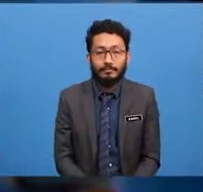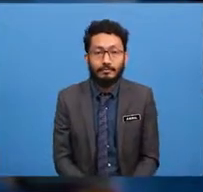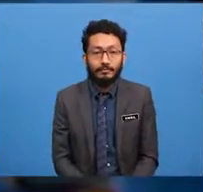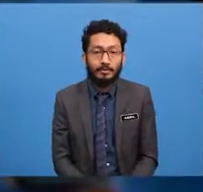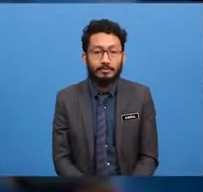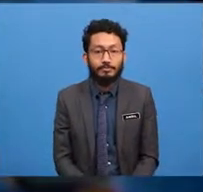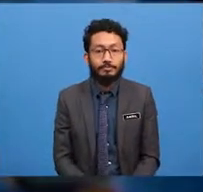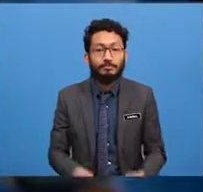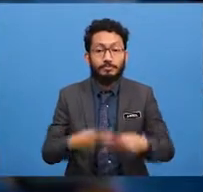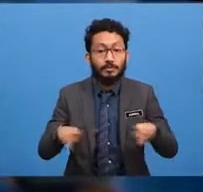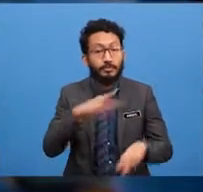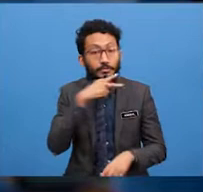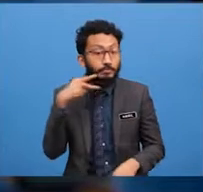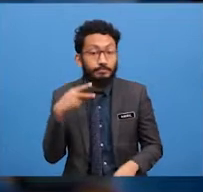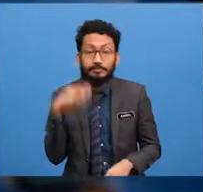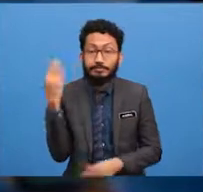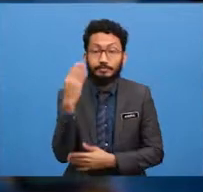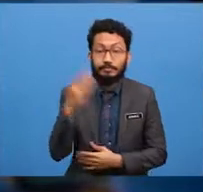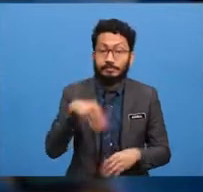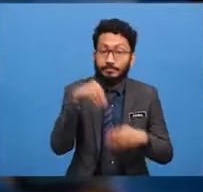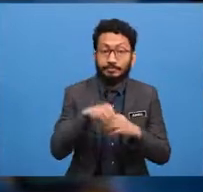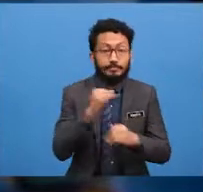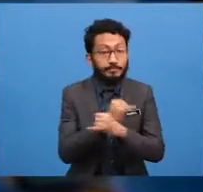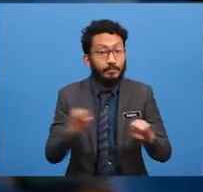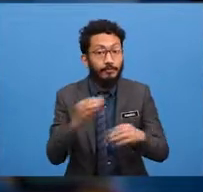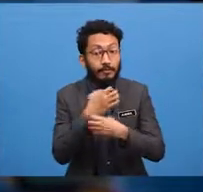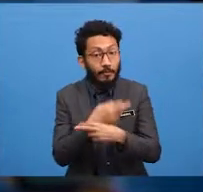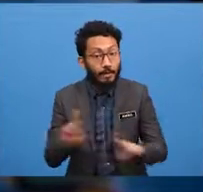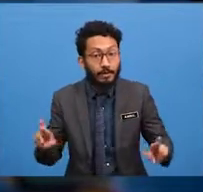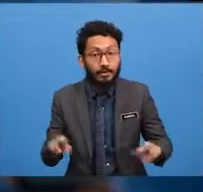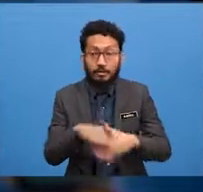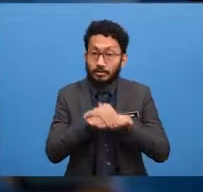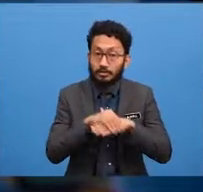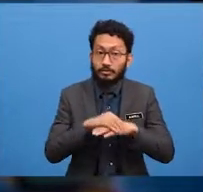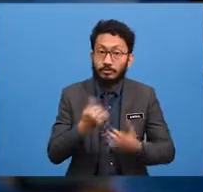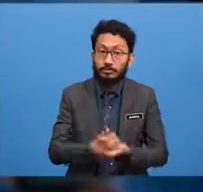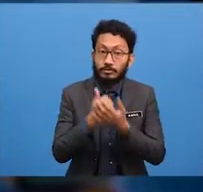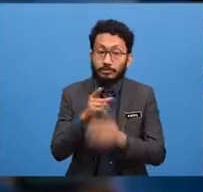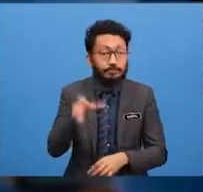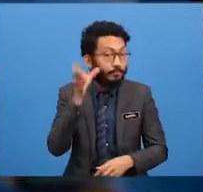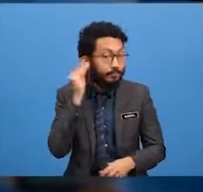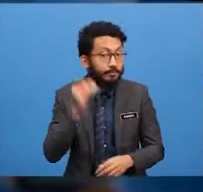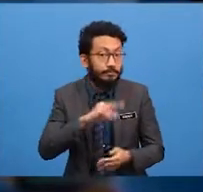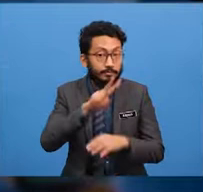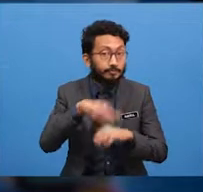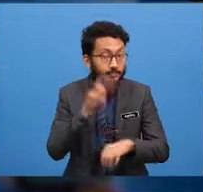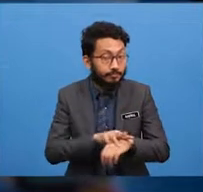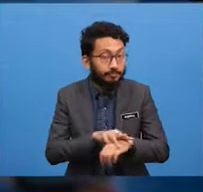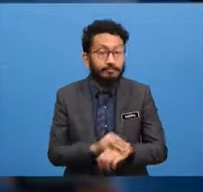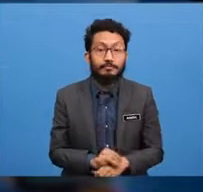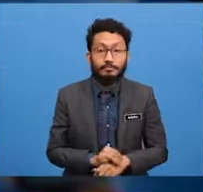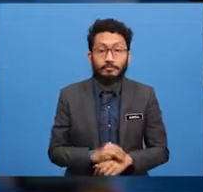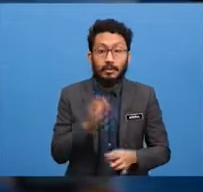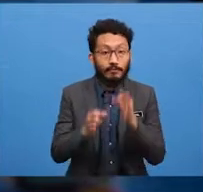Phrasal verbs are common in informal English. It helps you sound natural and in casual